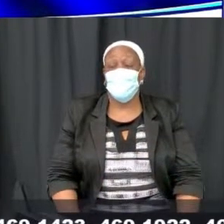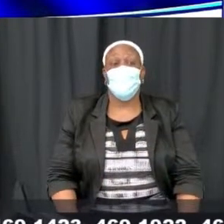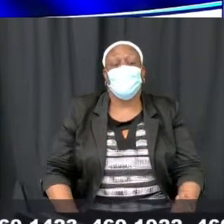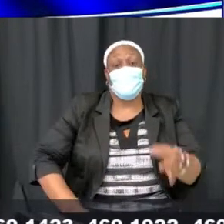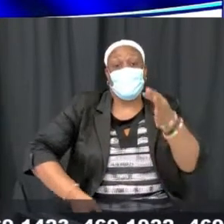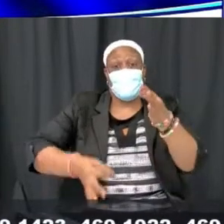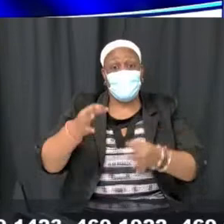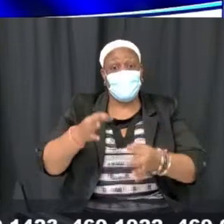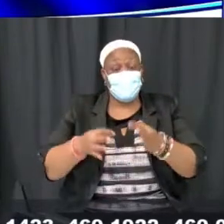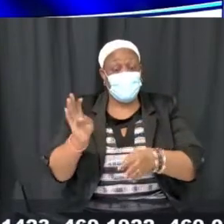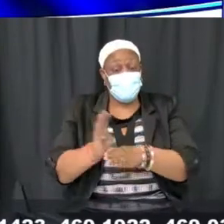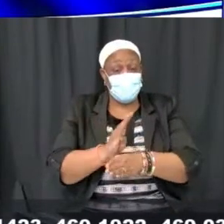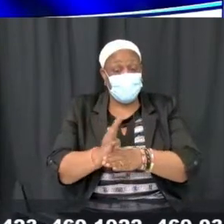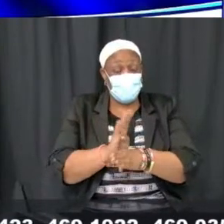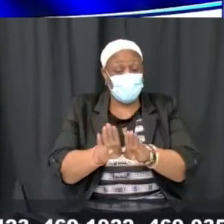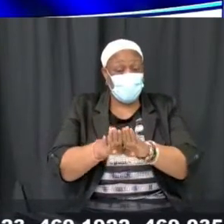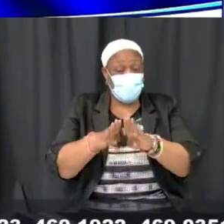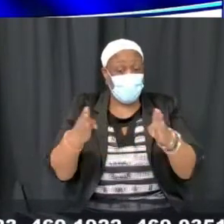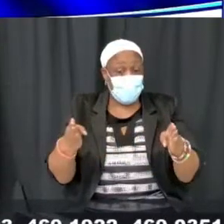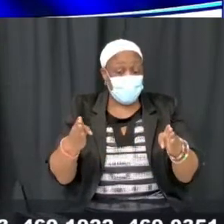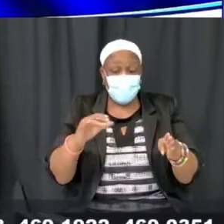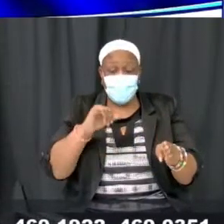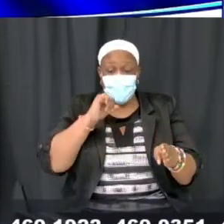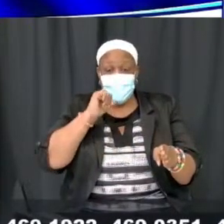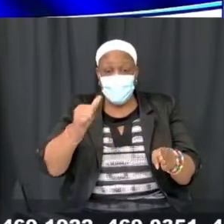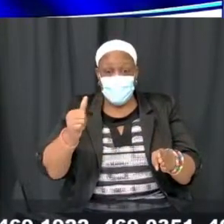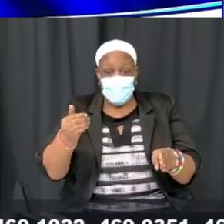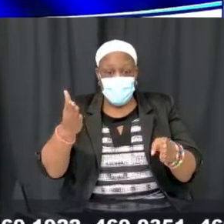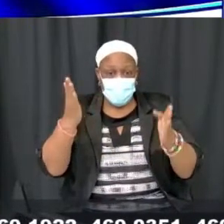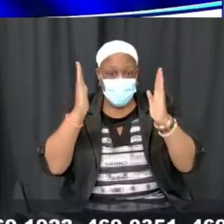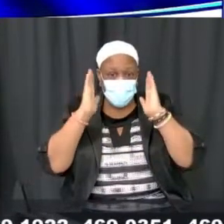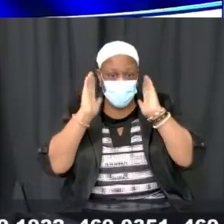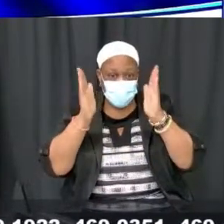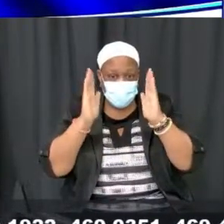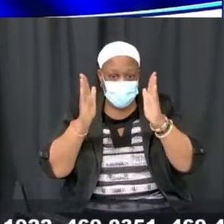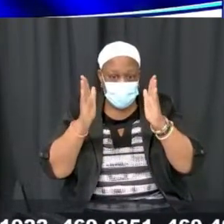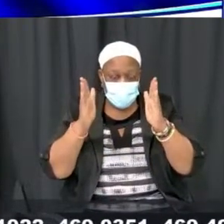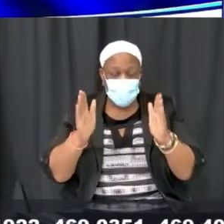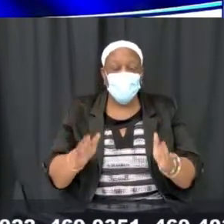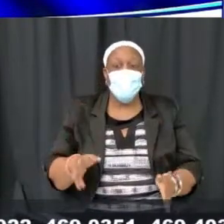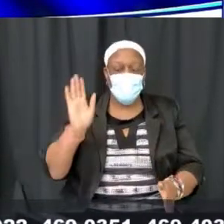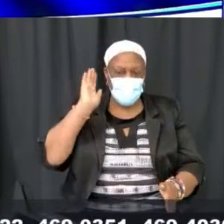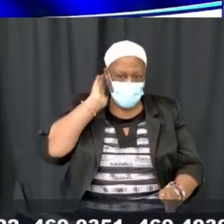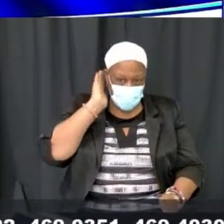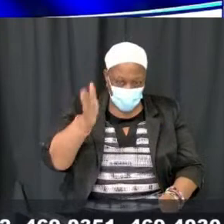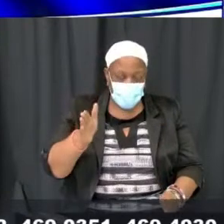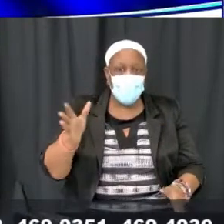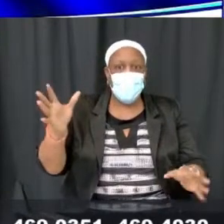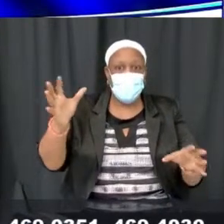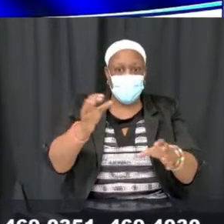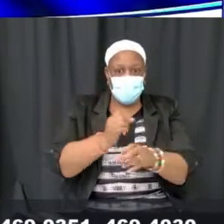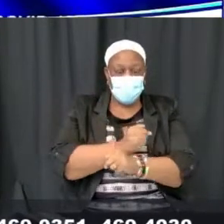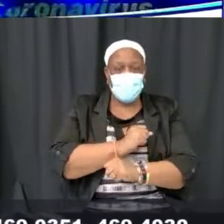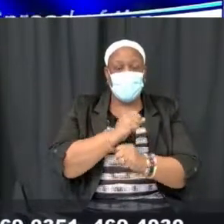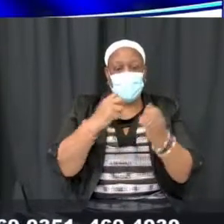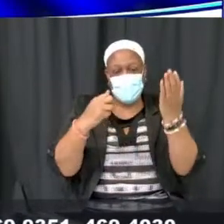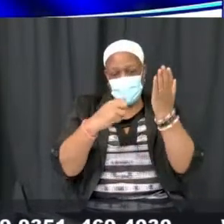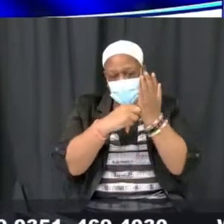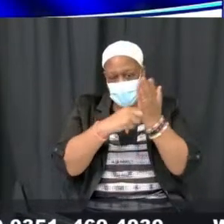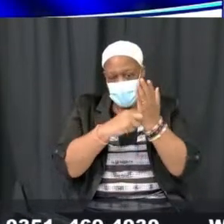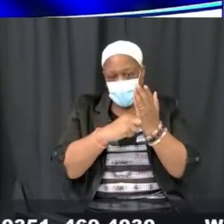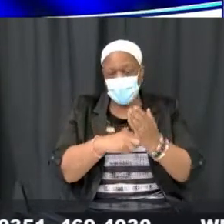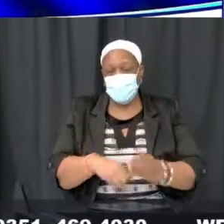not conforming to the protocols. For example, a ticketing system. Rather than taking you to court right away, have a